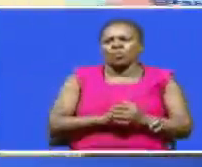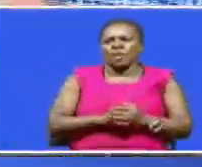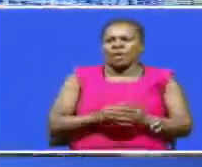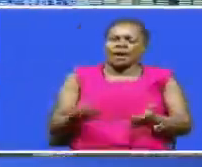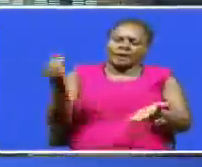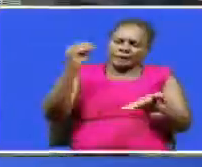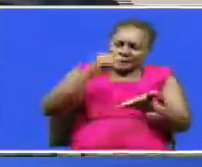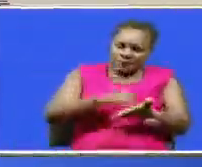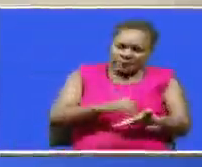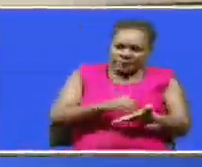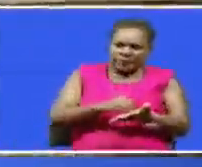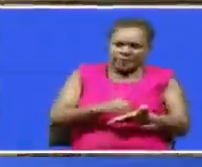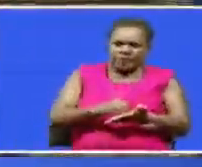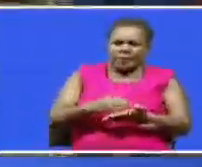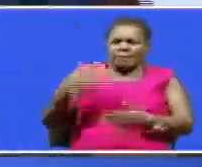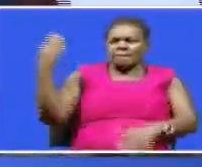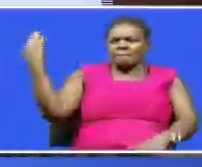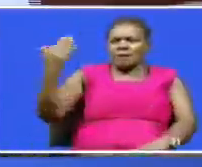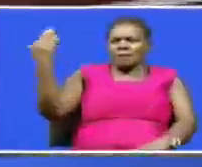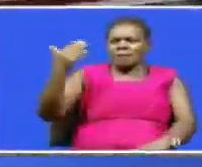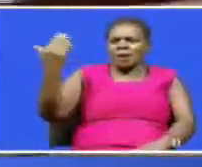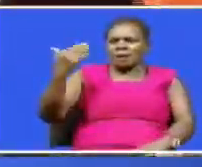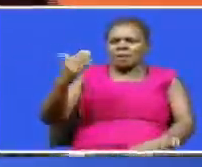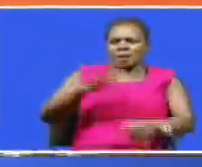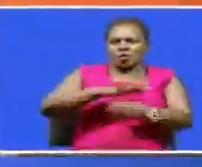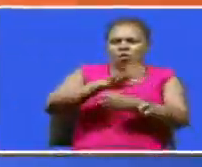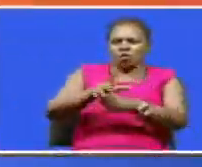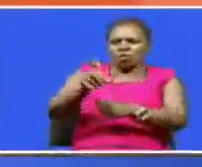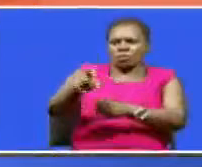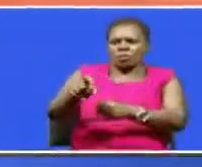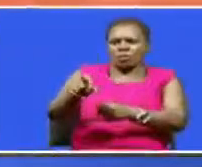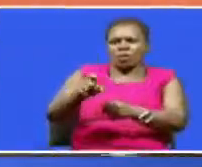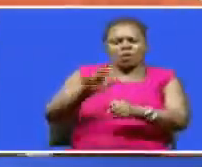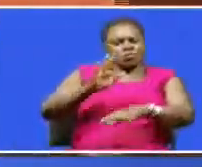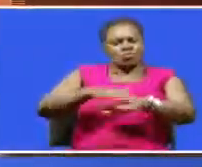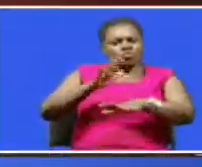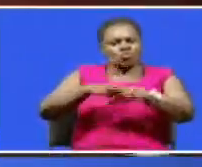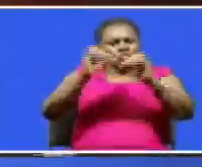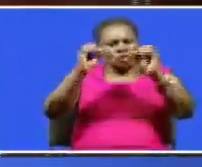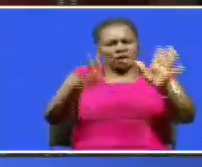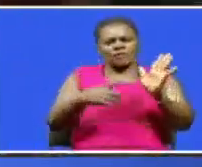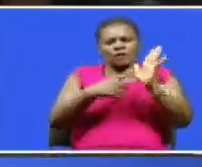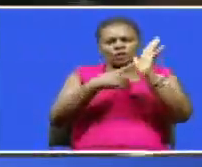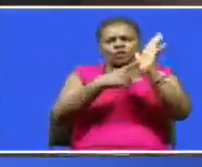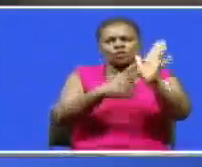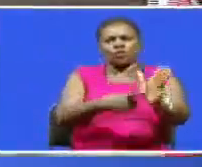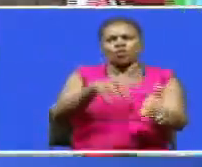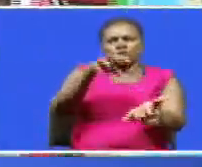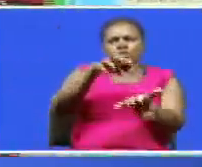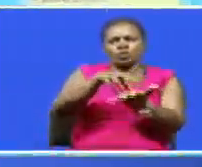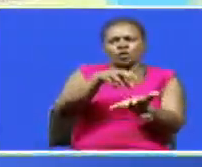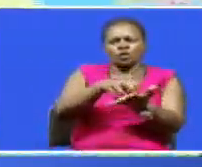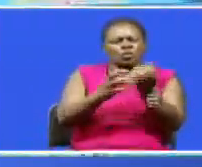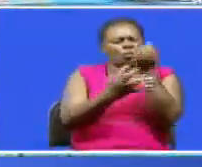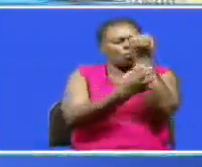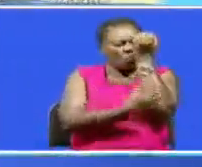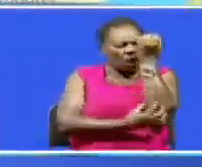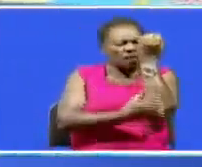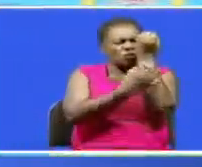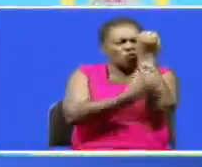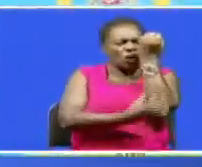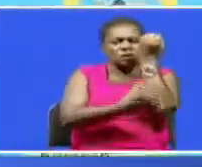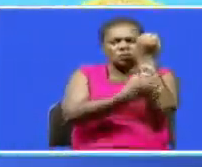Once again, the daily COVID-19 numbers released Friday was not encouraging. It shows that the situation is getting out of